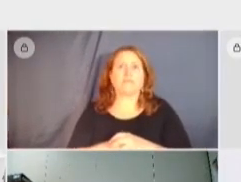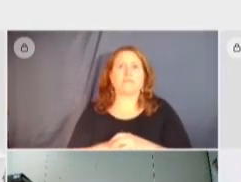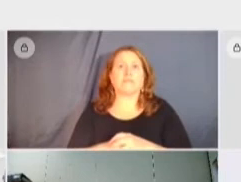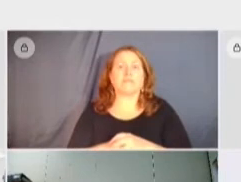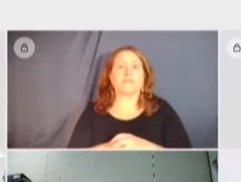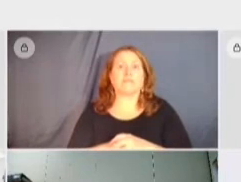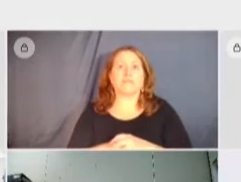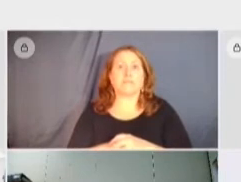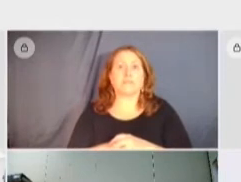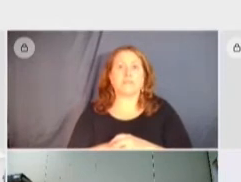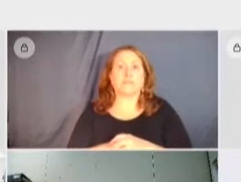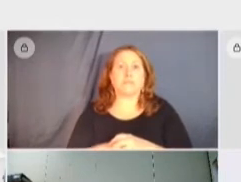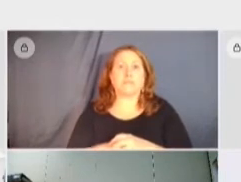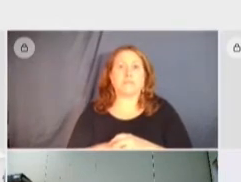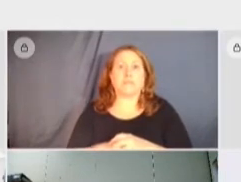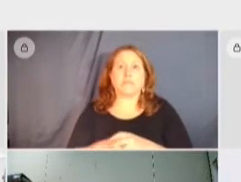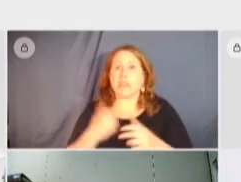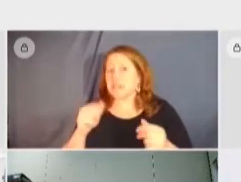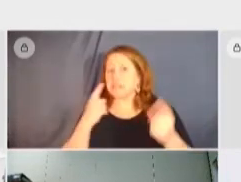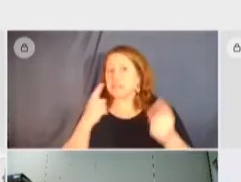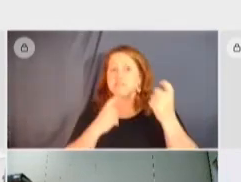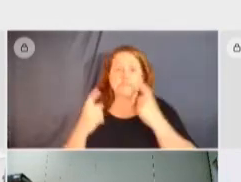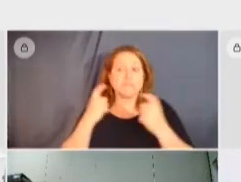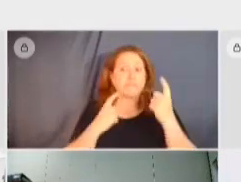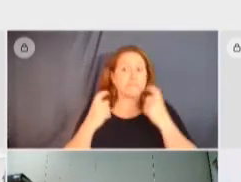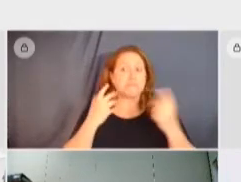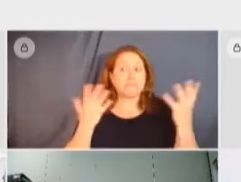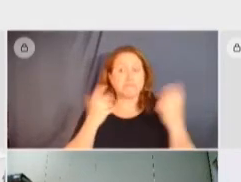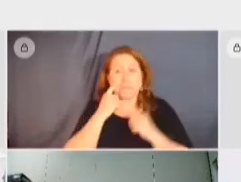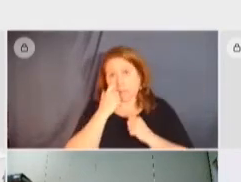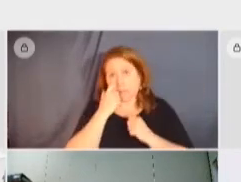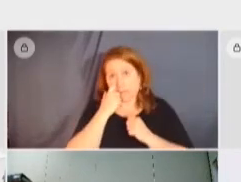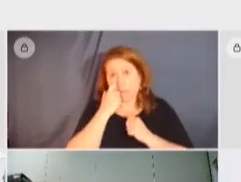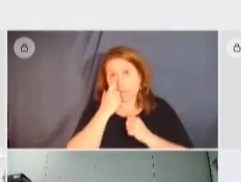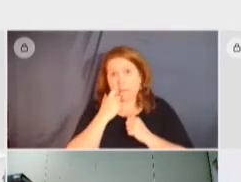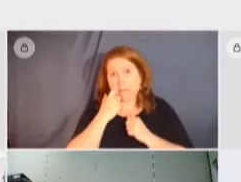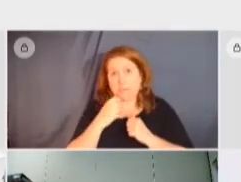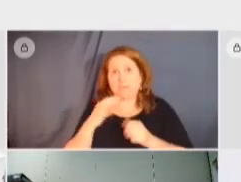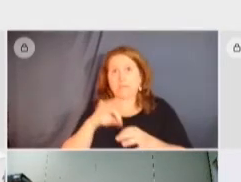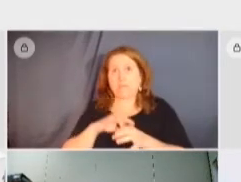Anything else? Are we ready then to vote on the resolution?